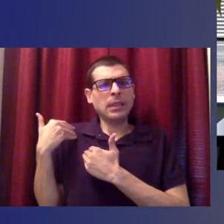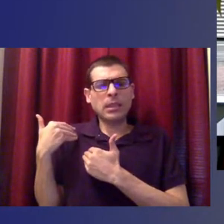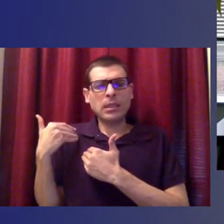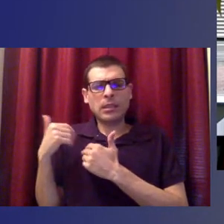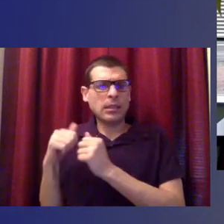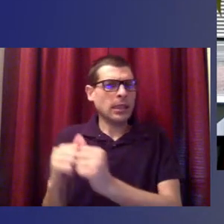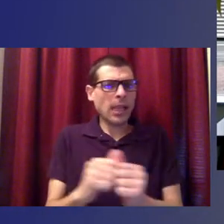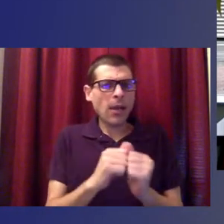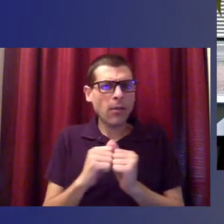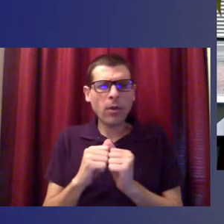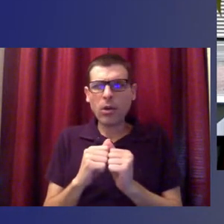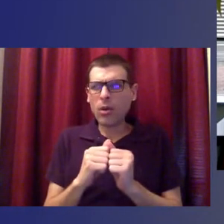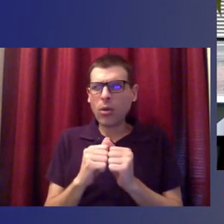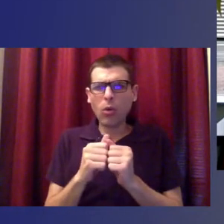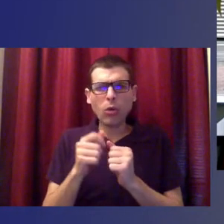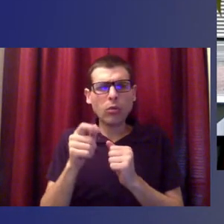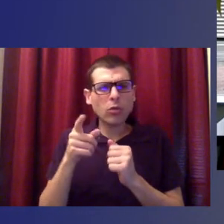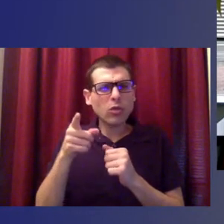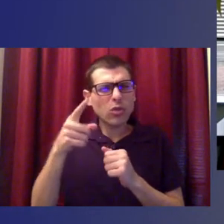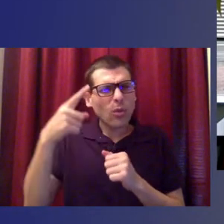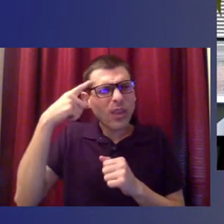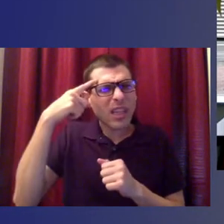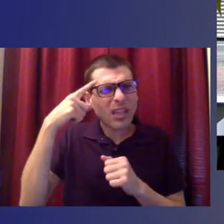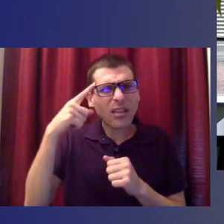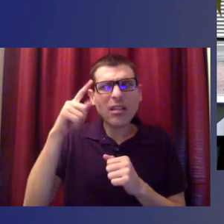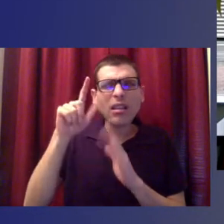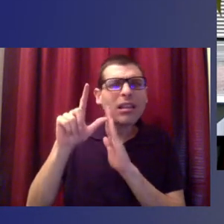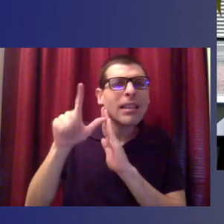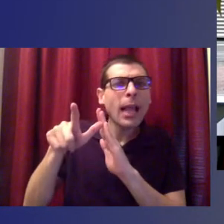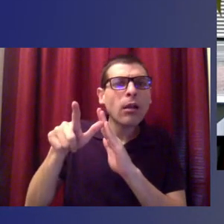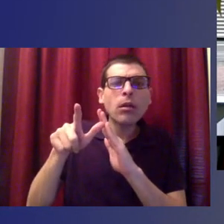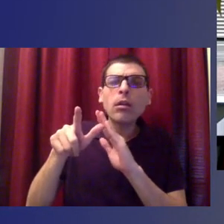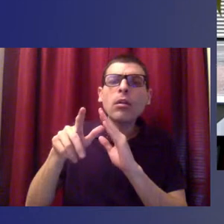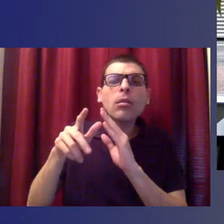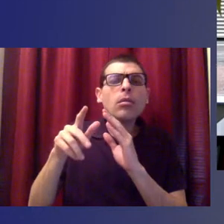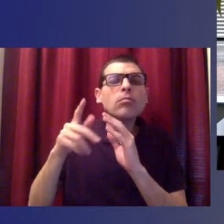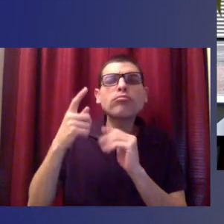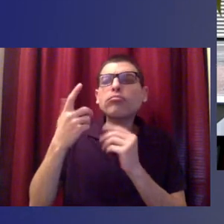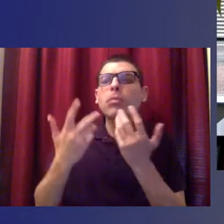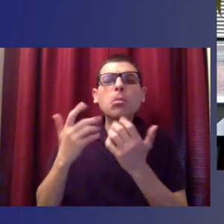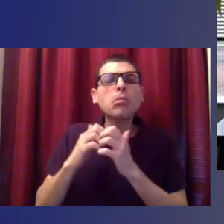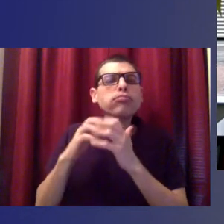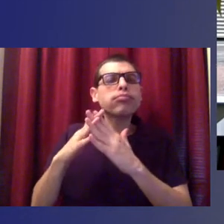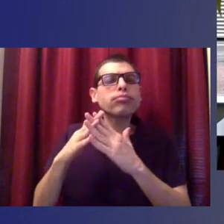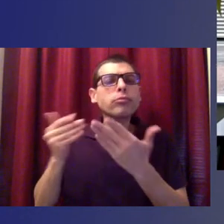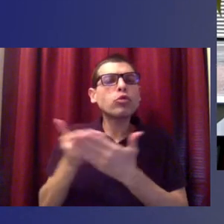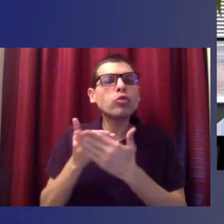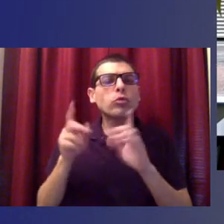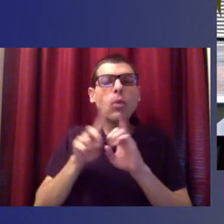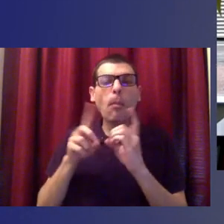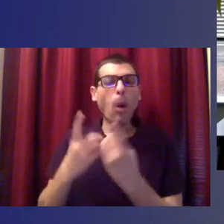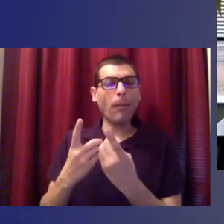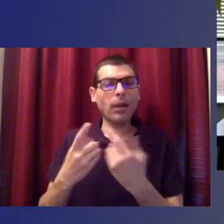has more robust capabilities to really help support that broad range of initiatives?